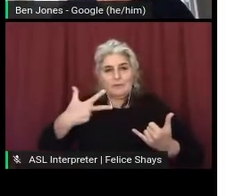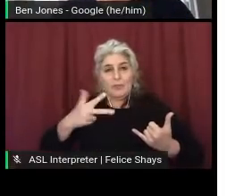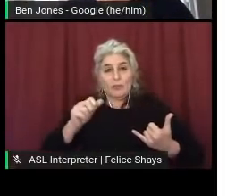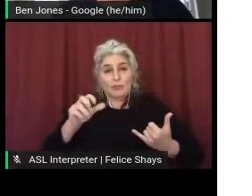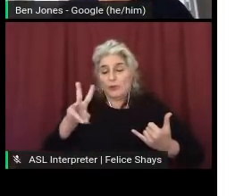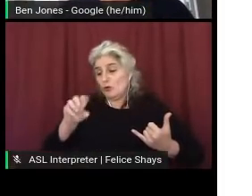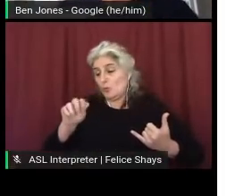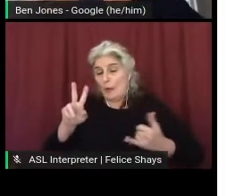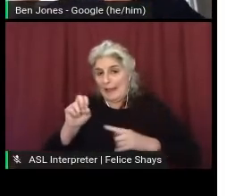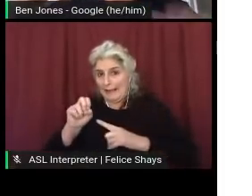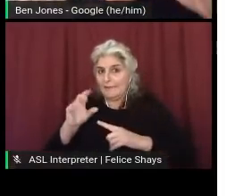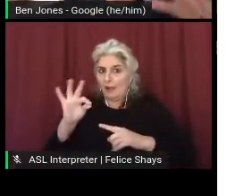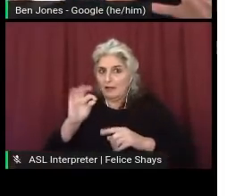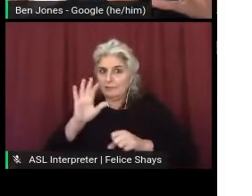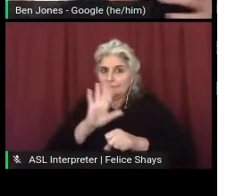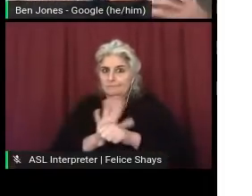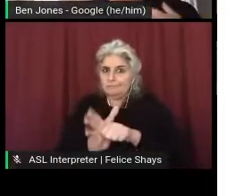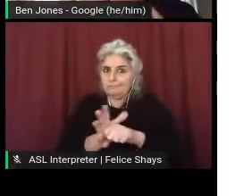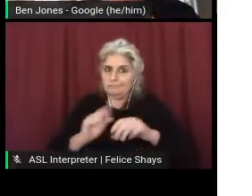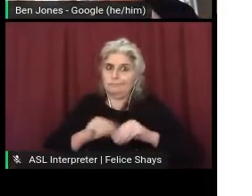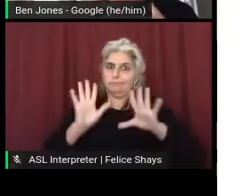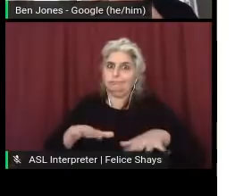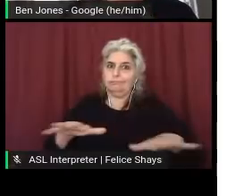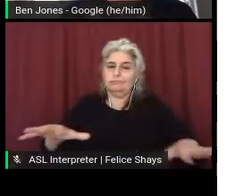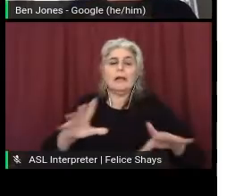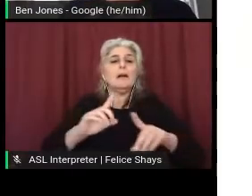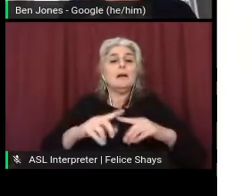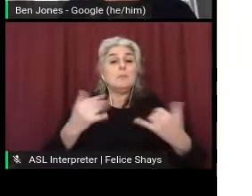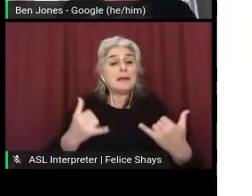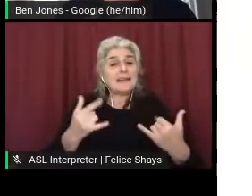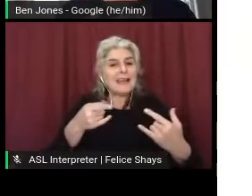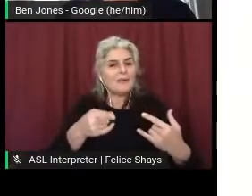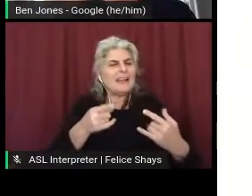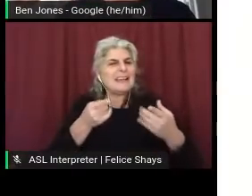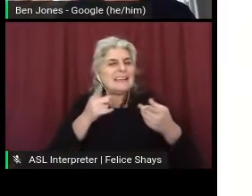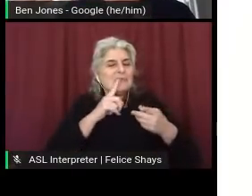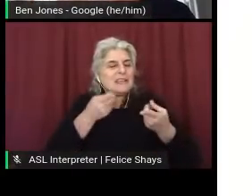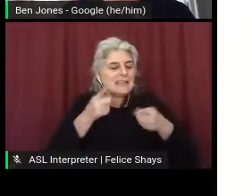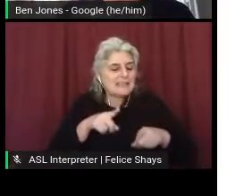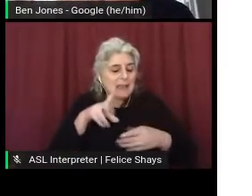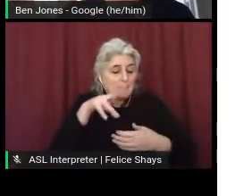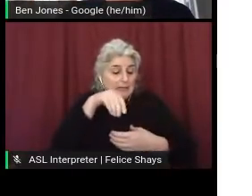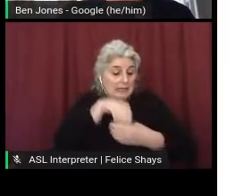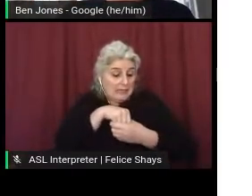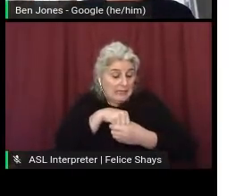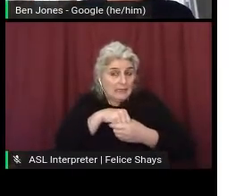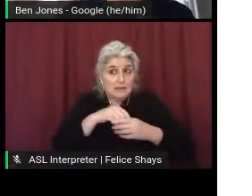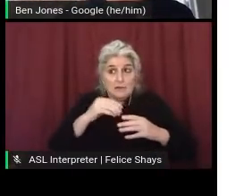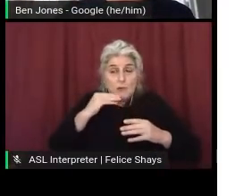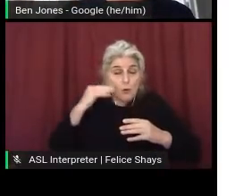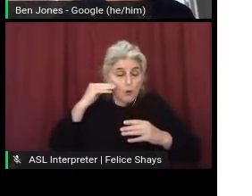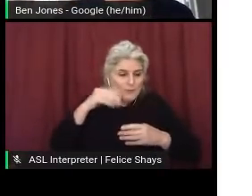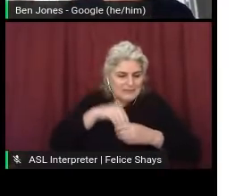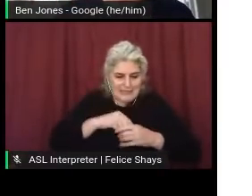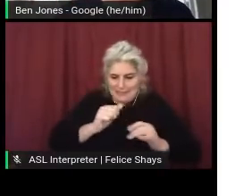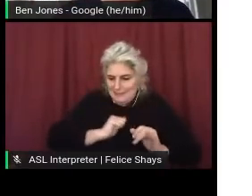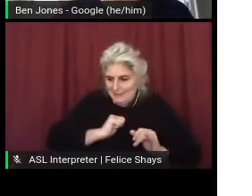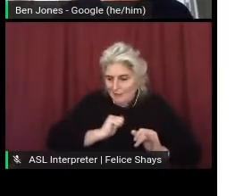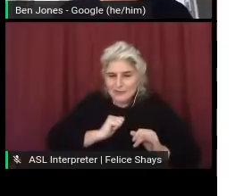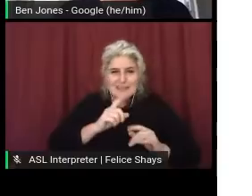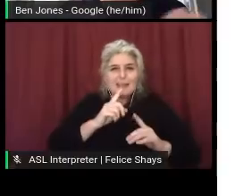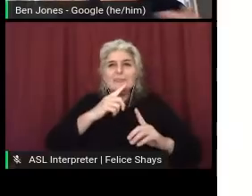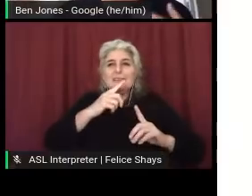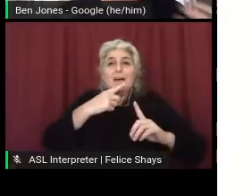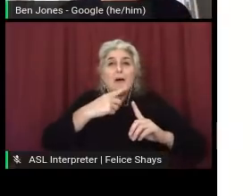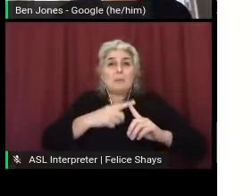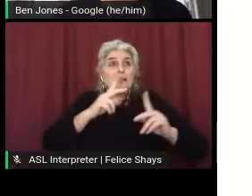even day by day. But it's important to note that this is as internal a process as it is external. We aren't necessarily trusting what's been told